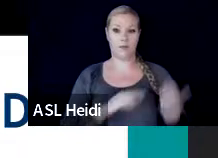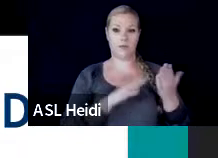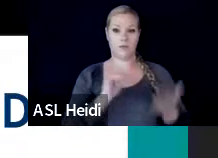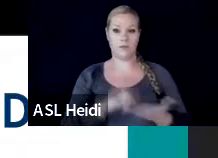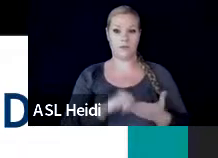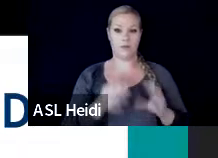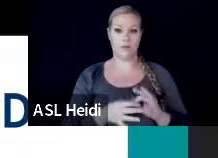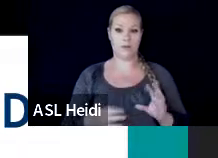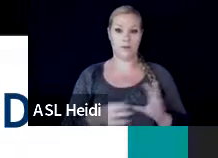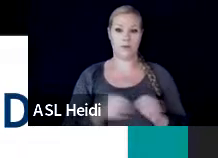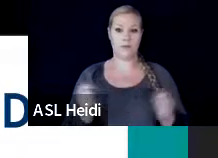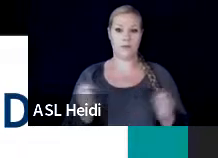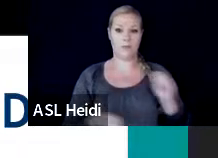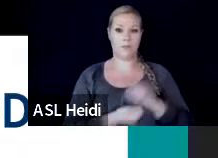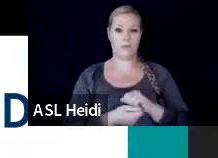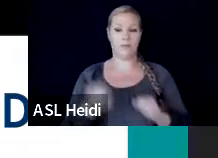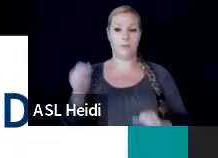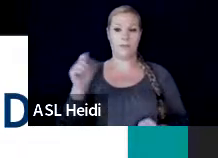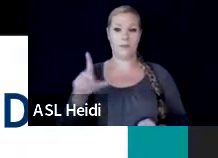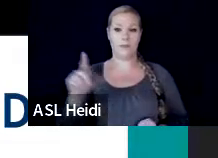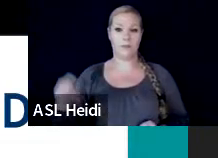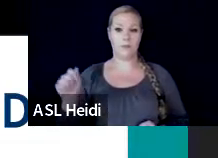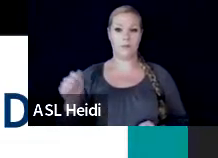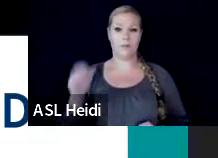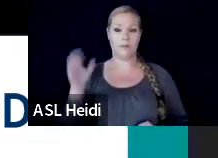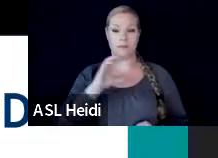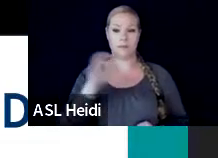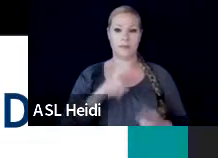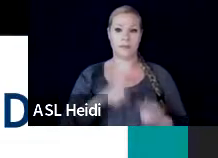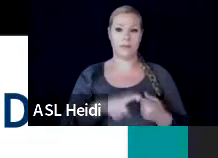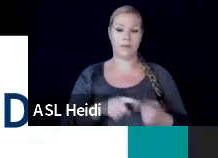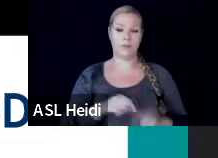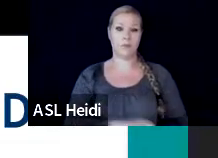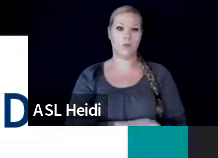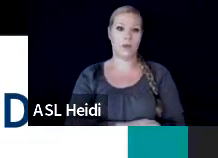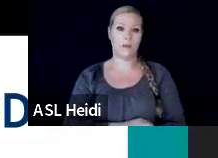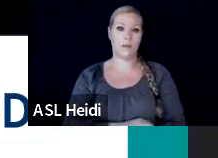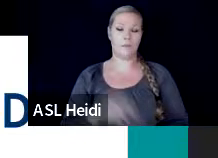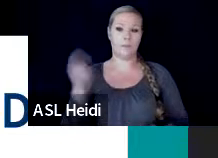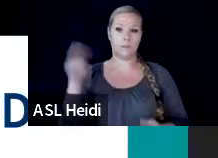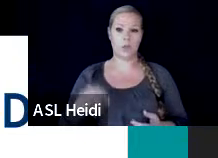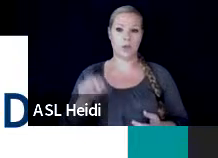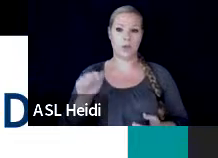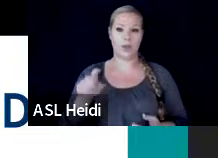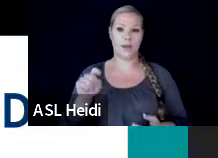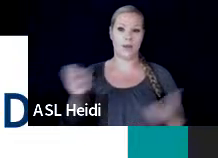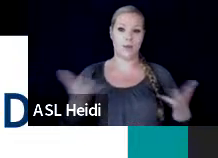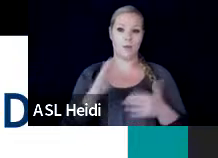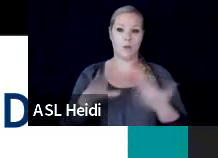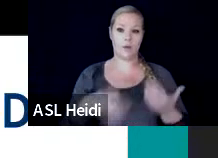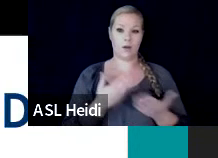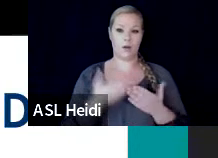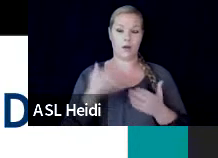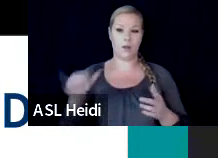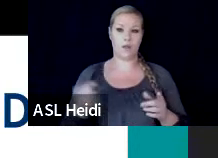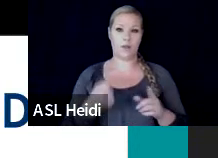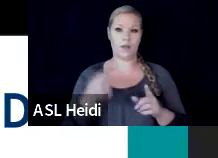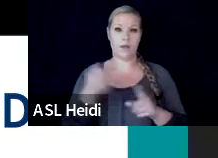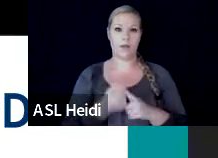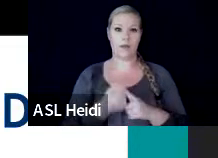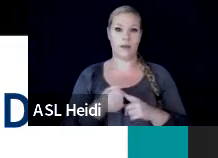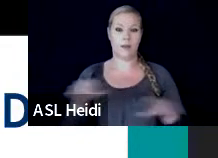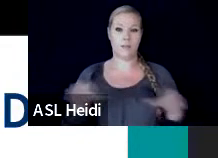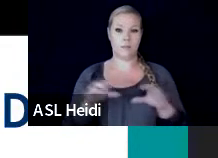refines the modified LPA, seeking to look at what all that input does